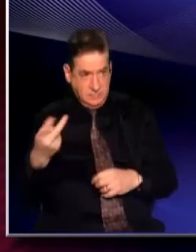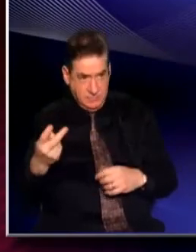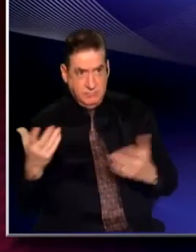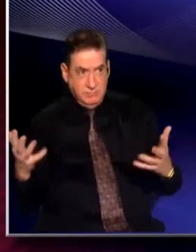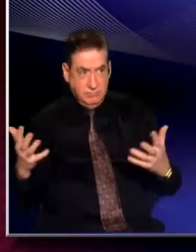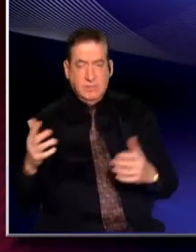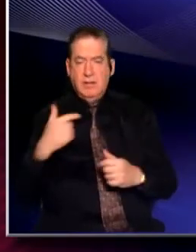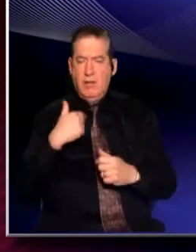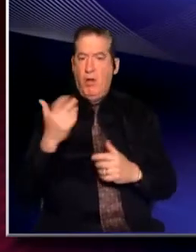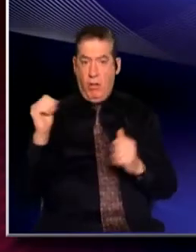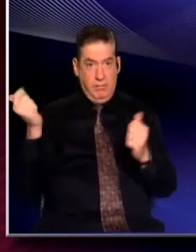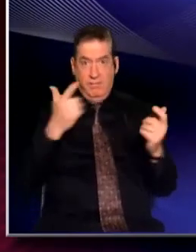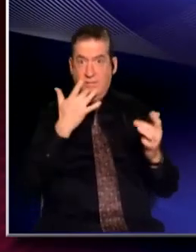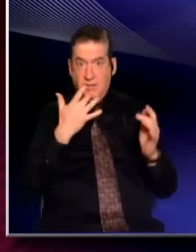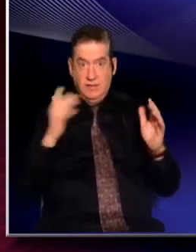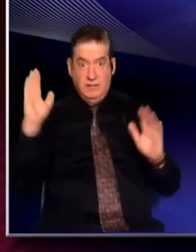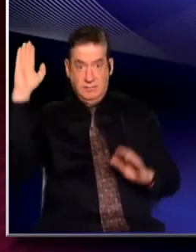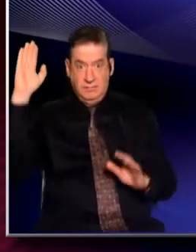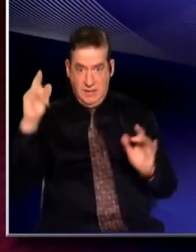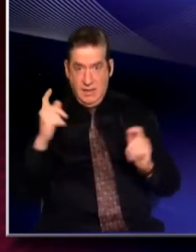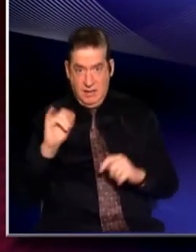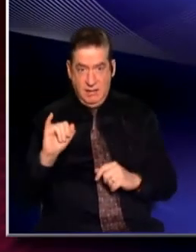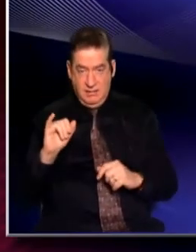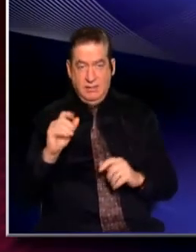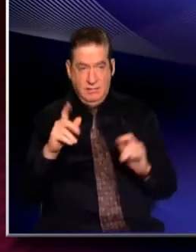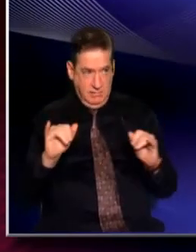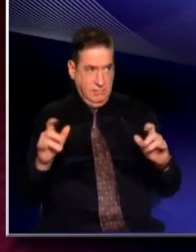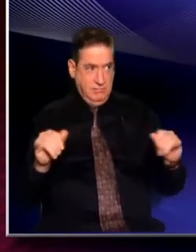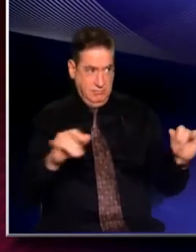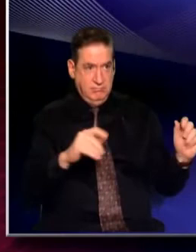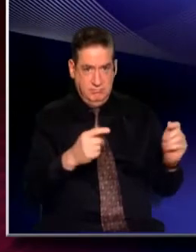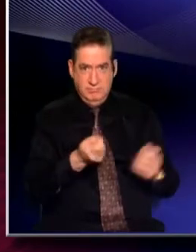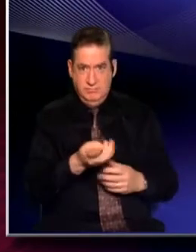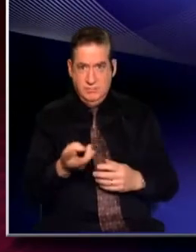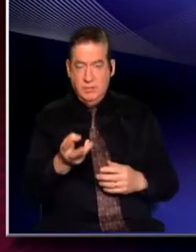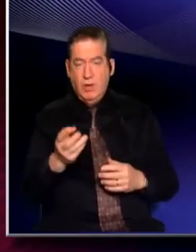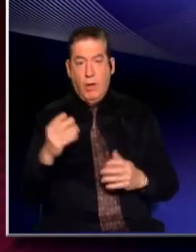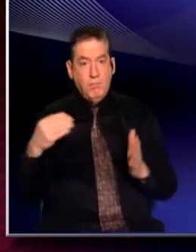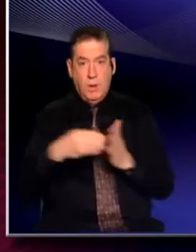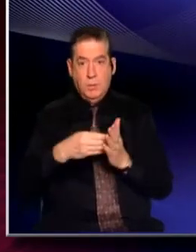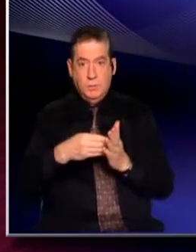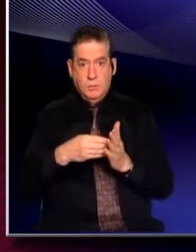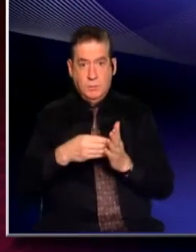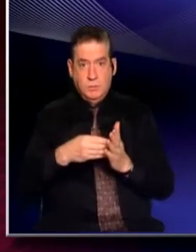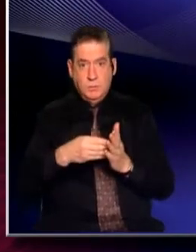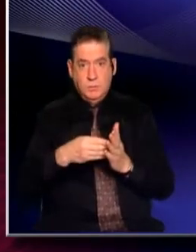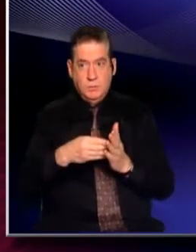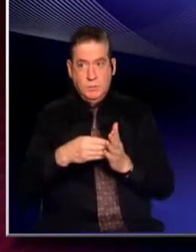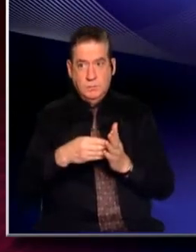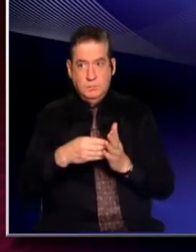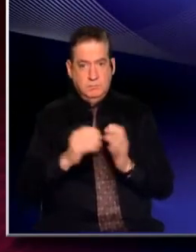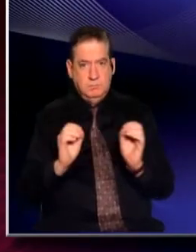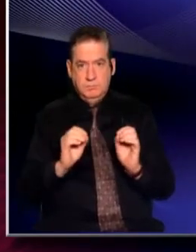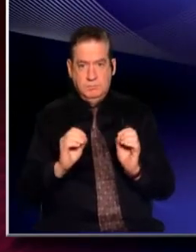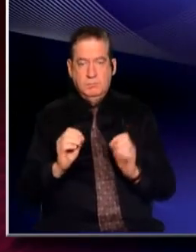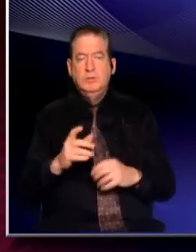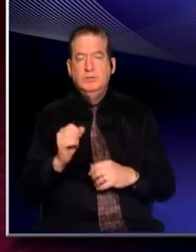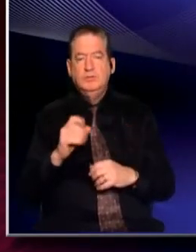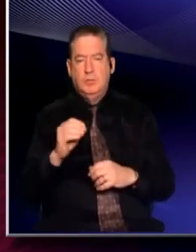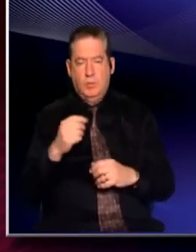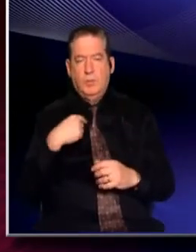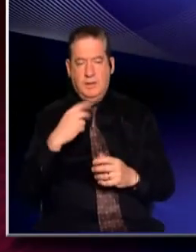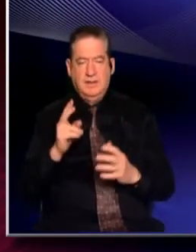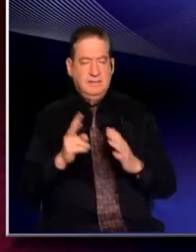in favor, say aye. Aye. Aye. Aye. Aye. Opposed? Okay, so we will table